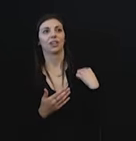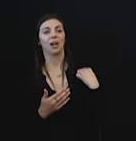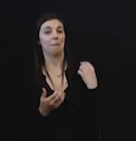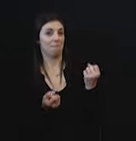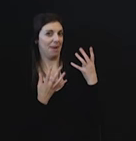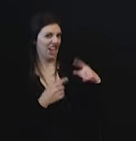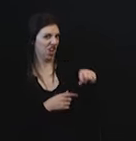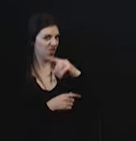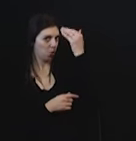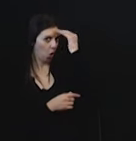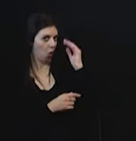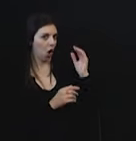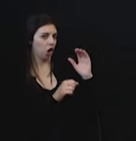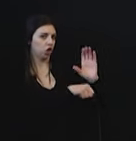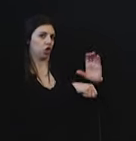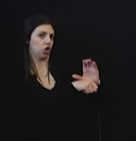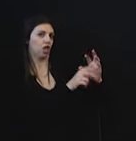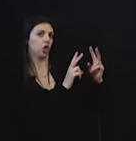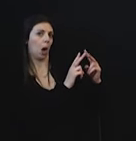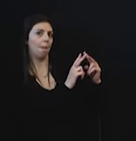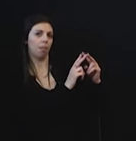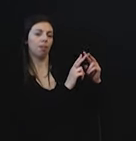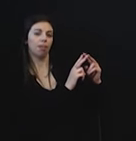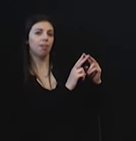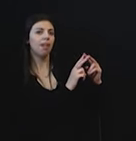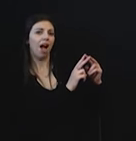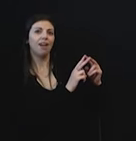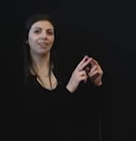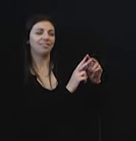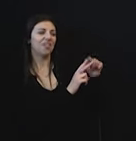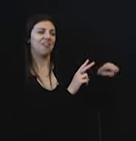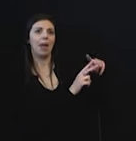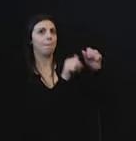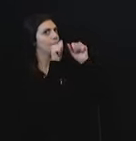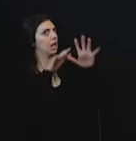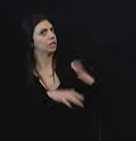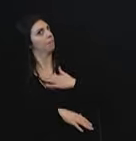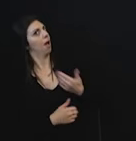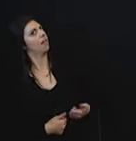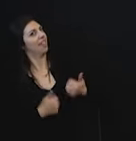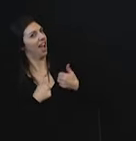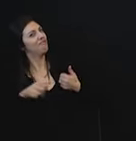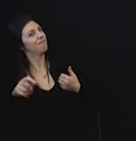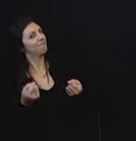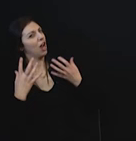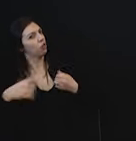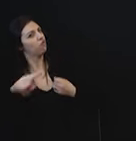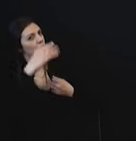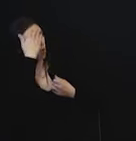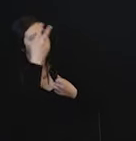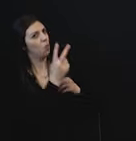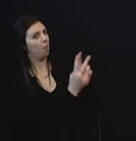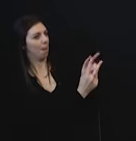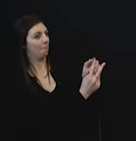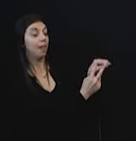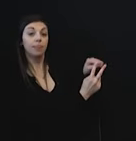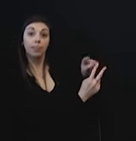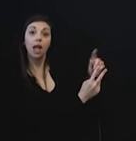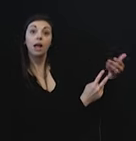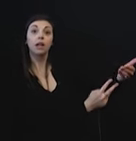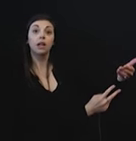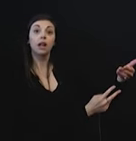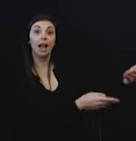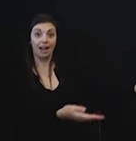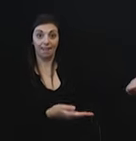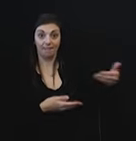know them and have appreciated them. I know they are a blessing in my life. They have extended the invitation that if there's